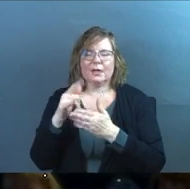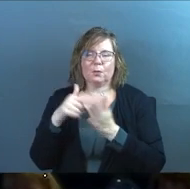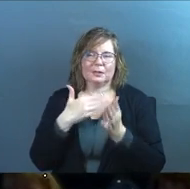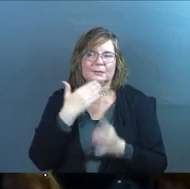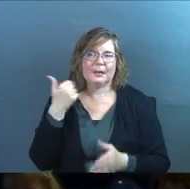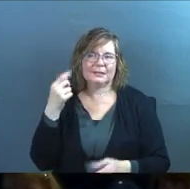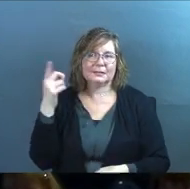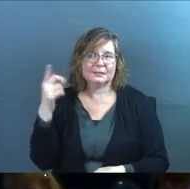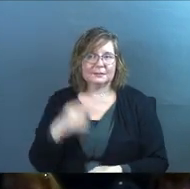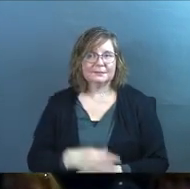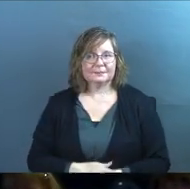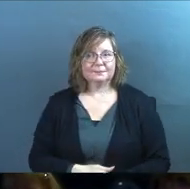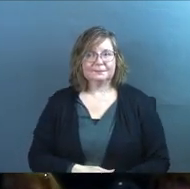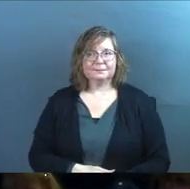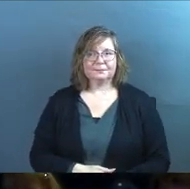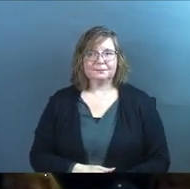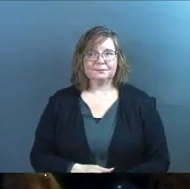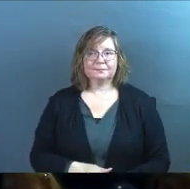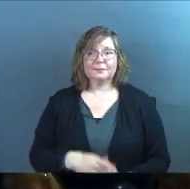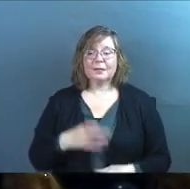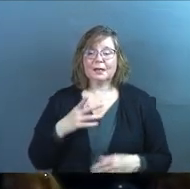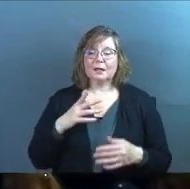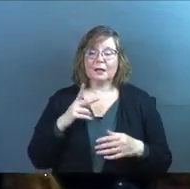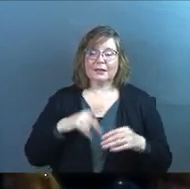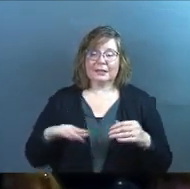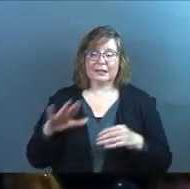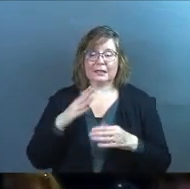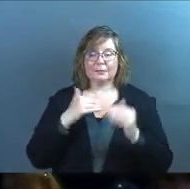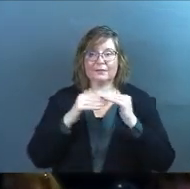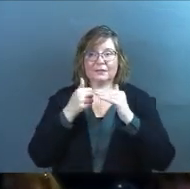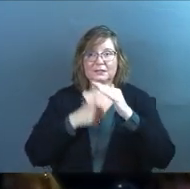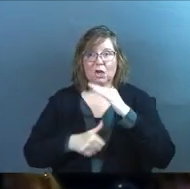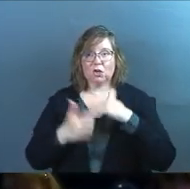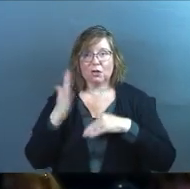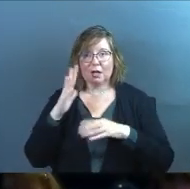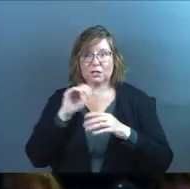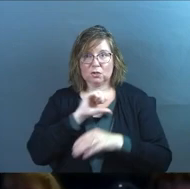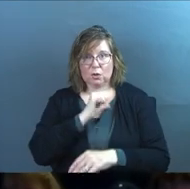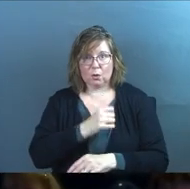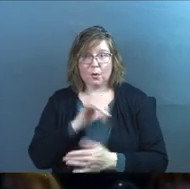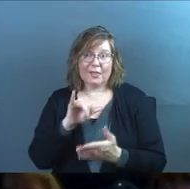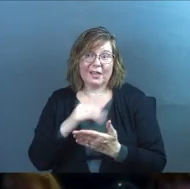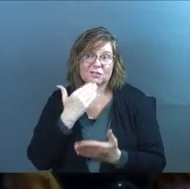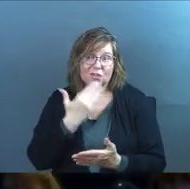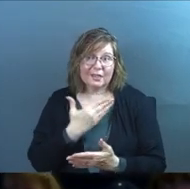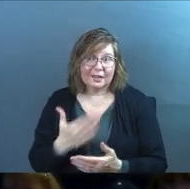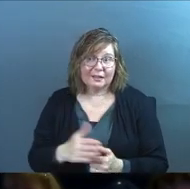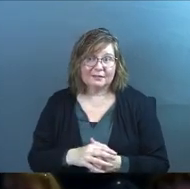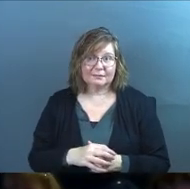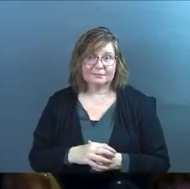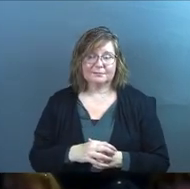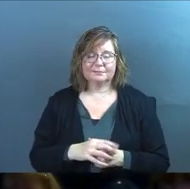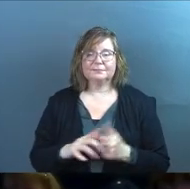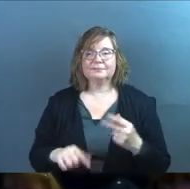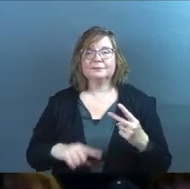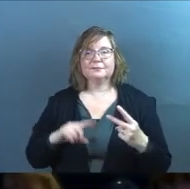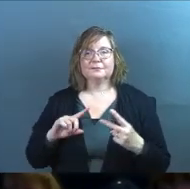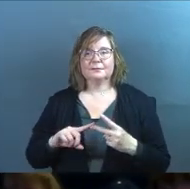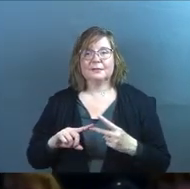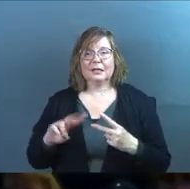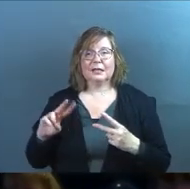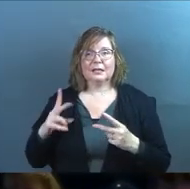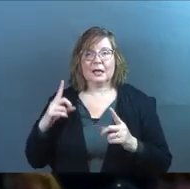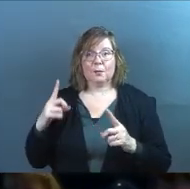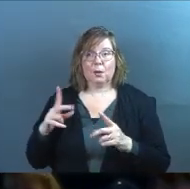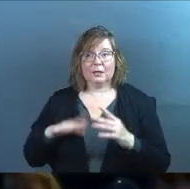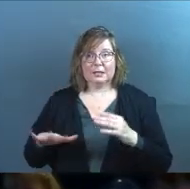what's best. The kingdom of heaven is under God's authority. And that's a good thing. Second point, the